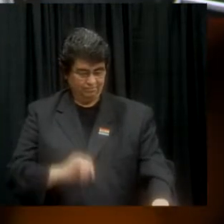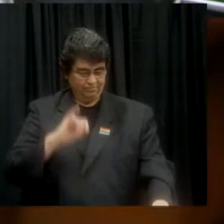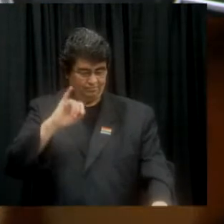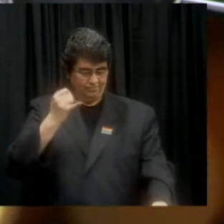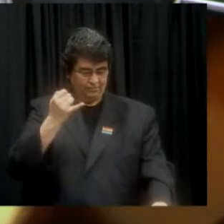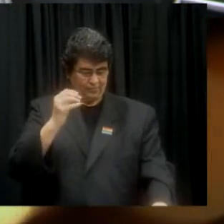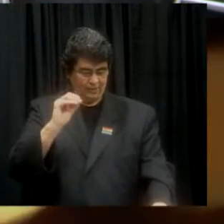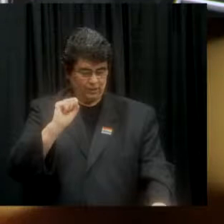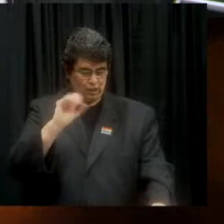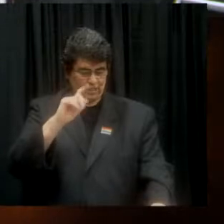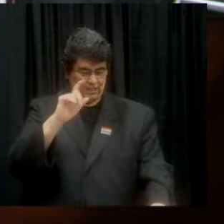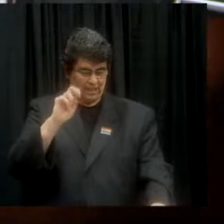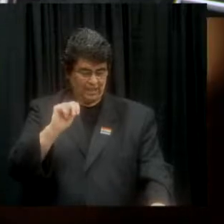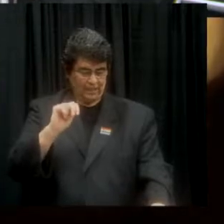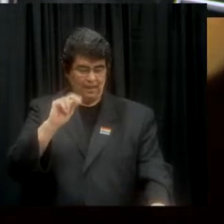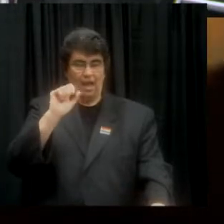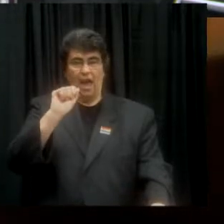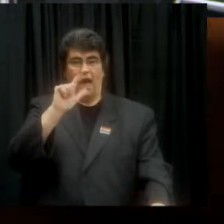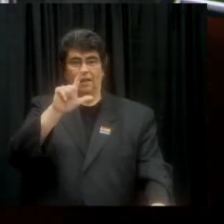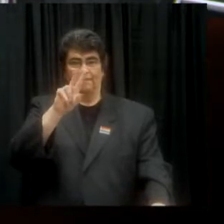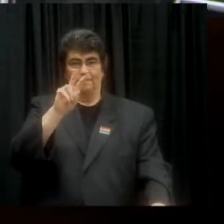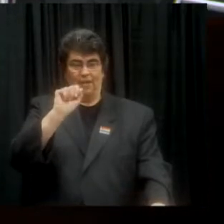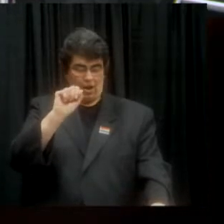Jocelyn Alvarenga.